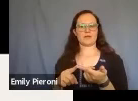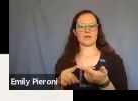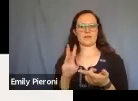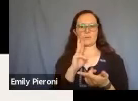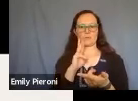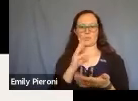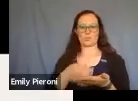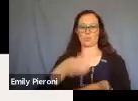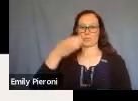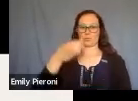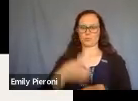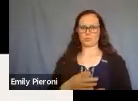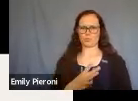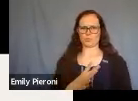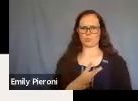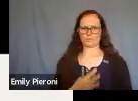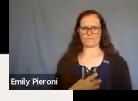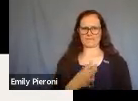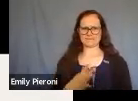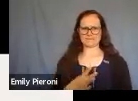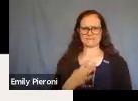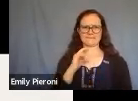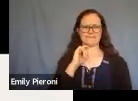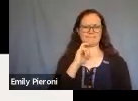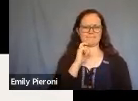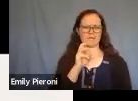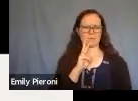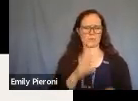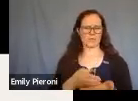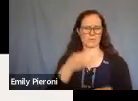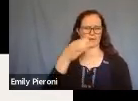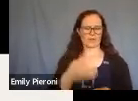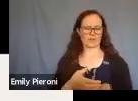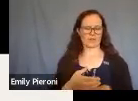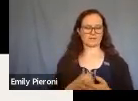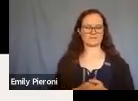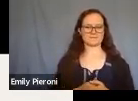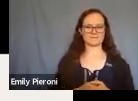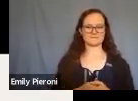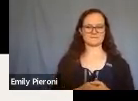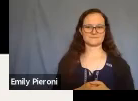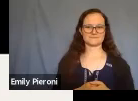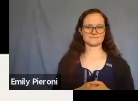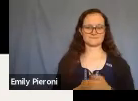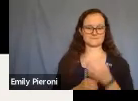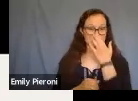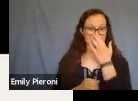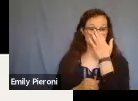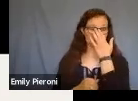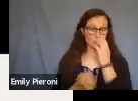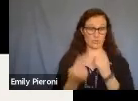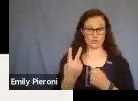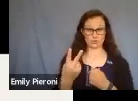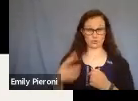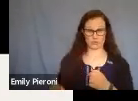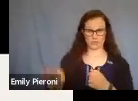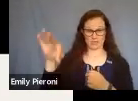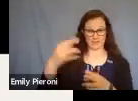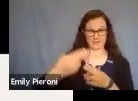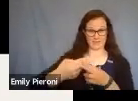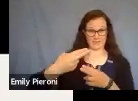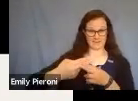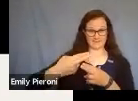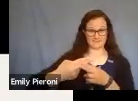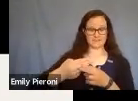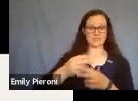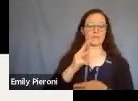steel water bottle. So based on the first 2 drawings, the water